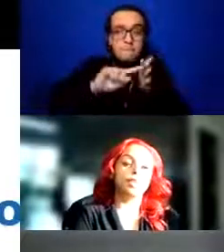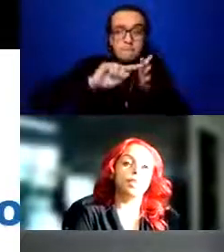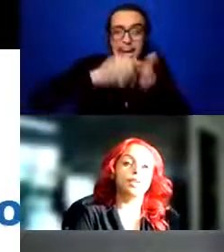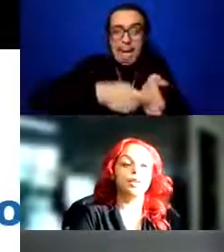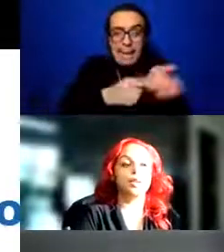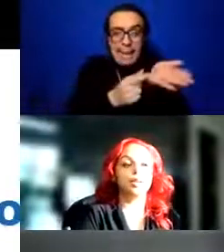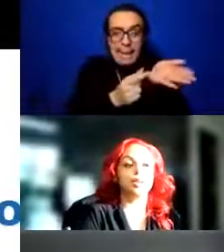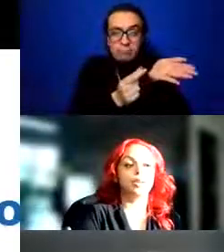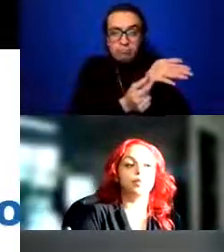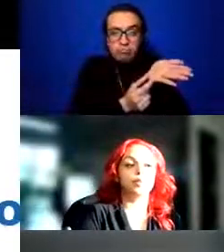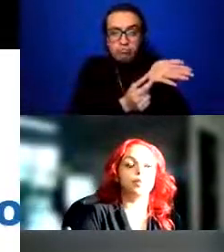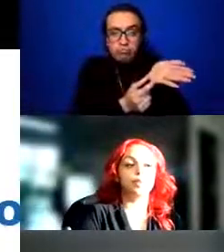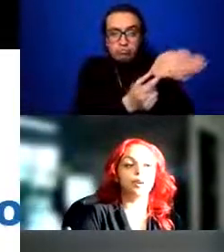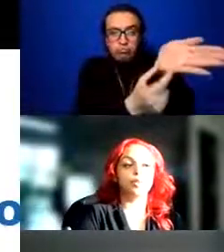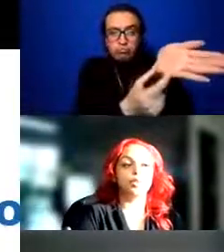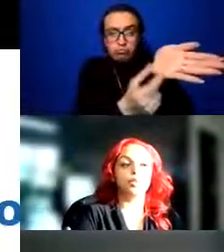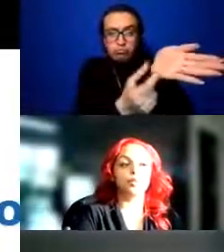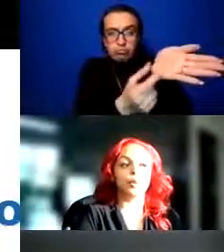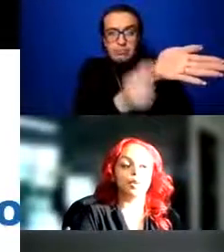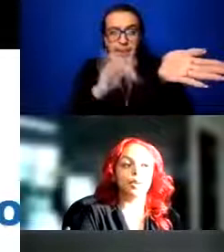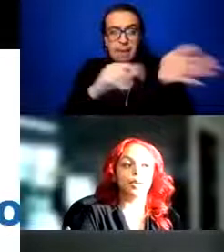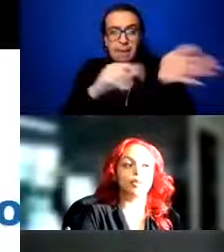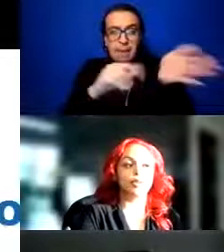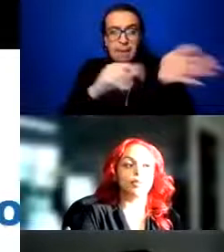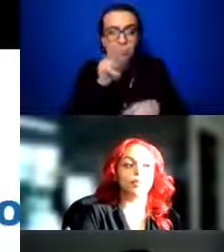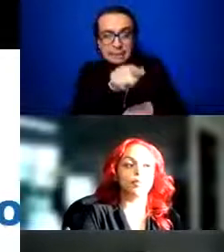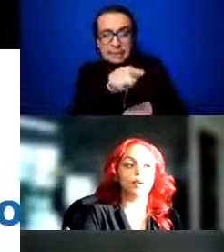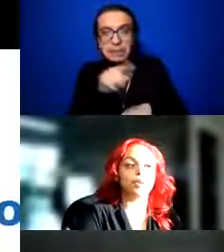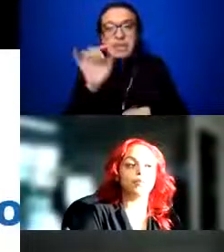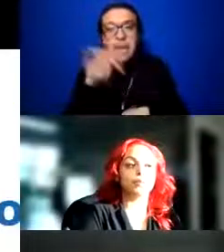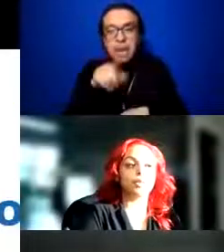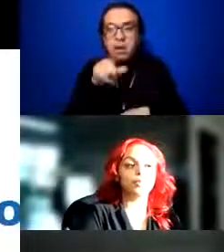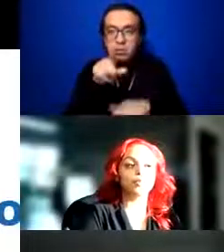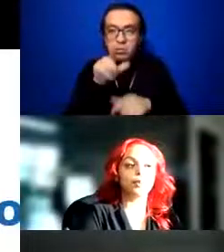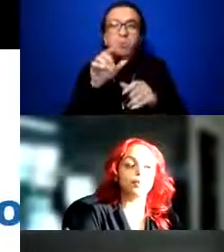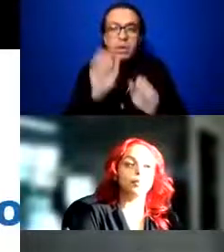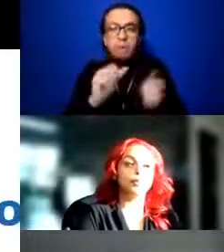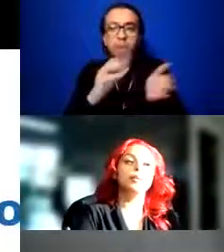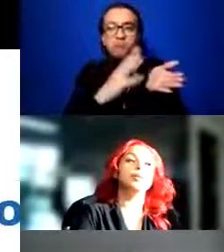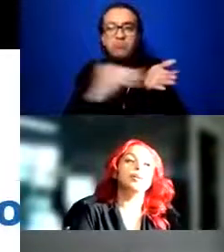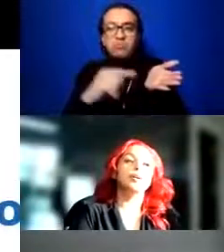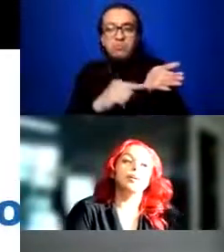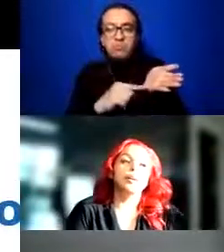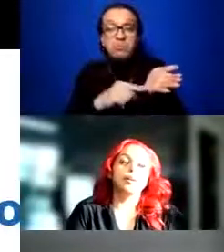have a check, you can contact your bank and get that routing information from them.